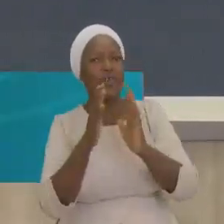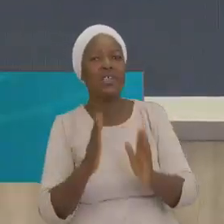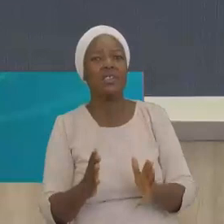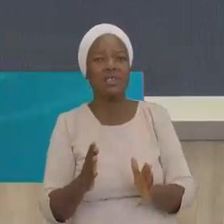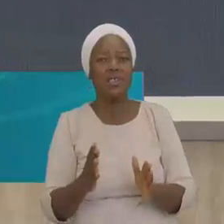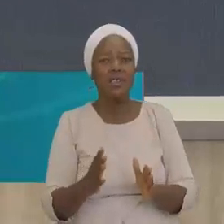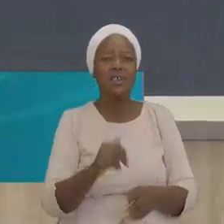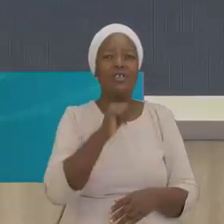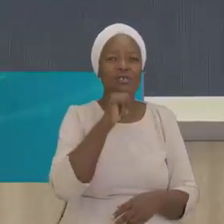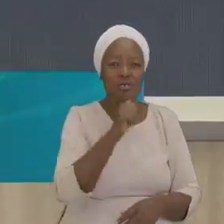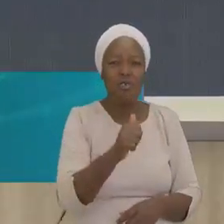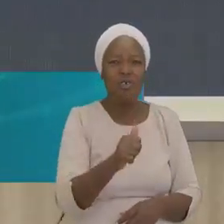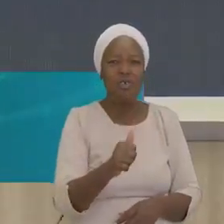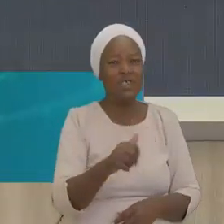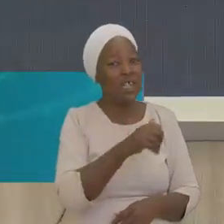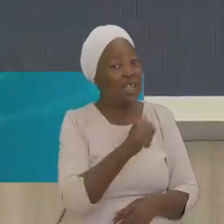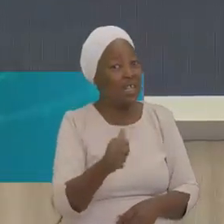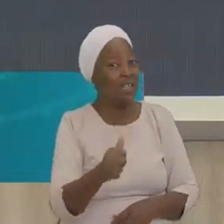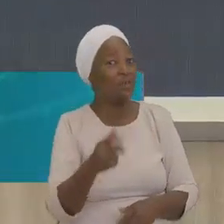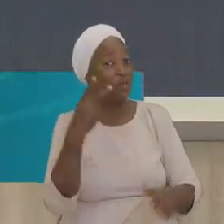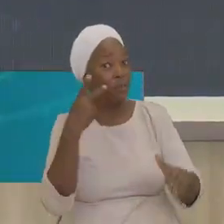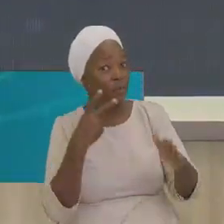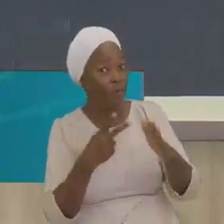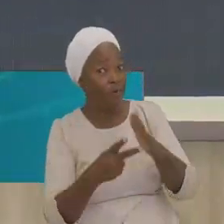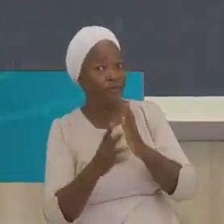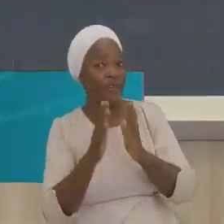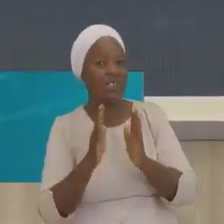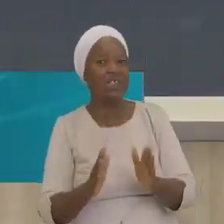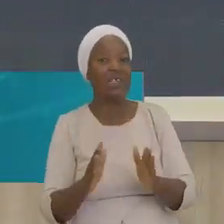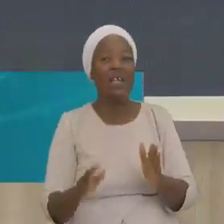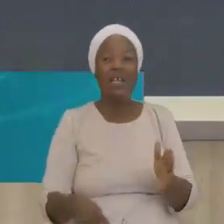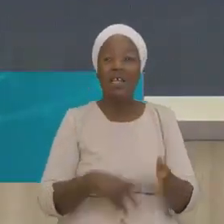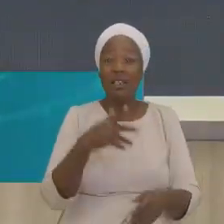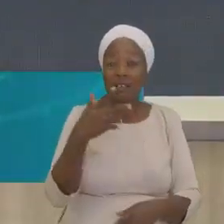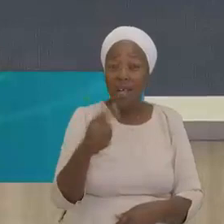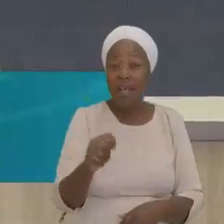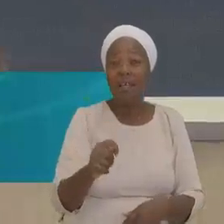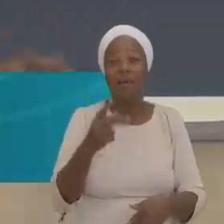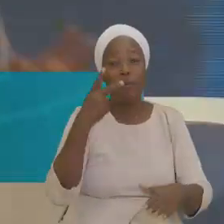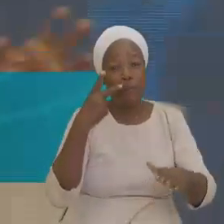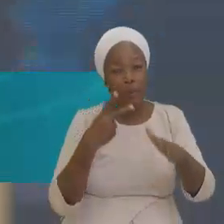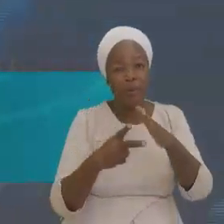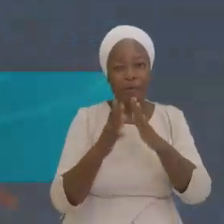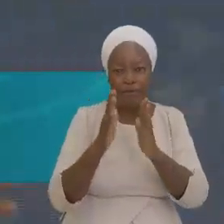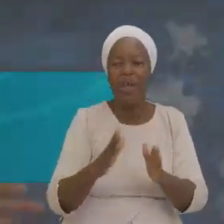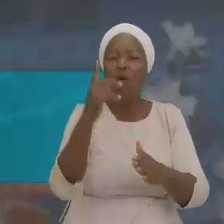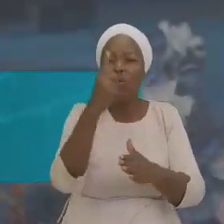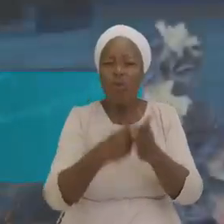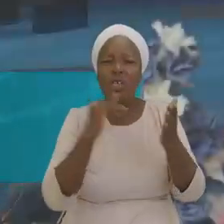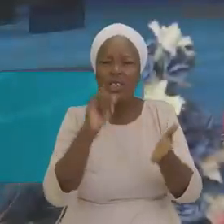Not a prophet. The prophet. What does that